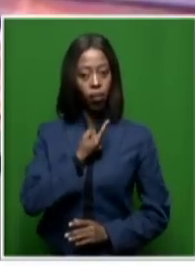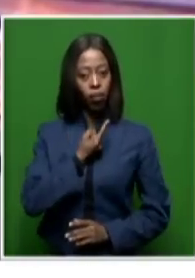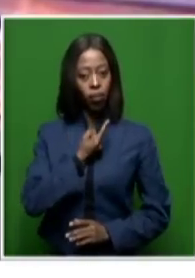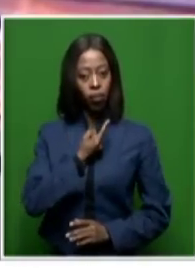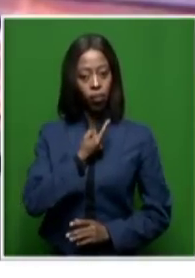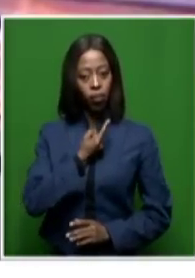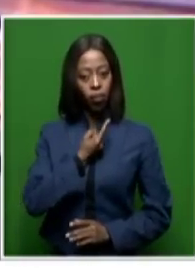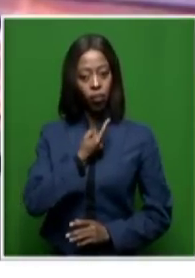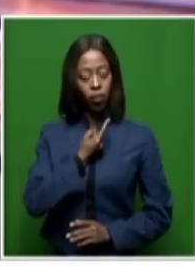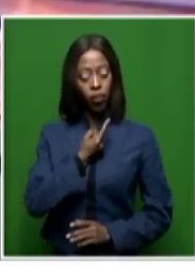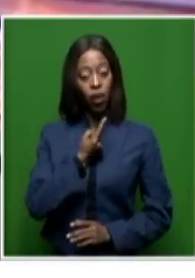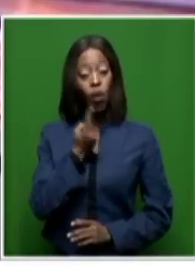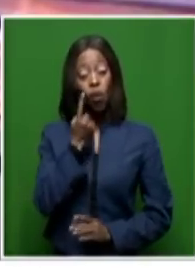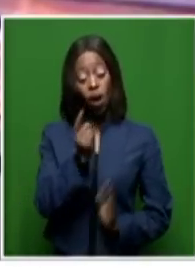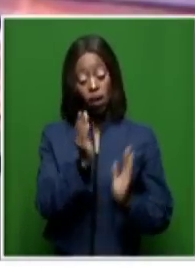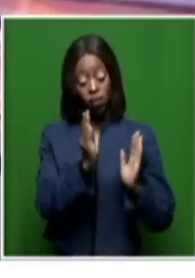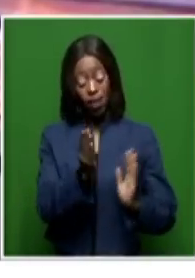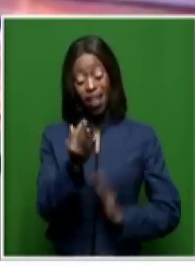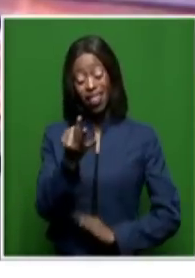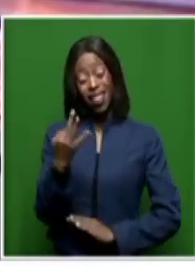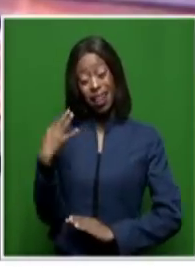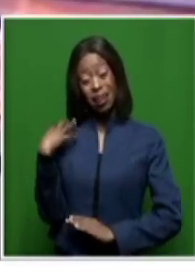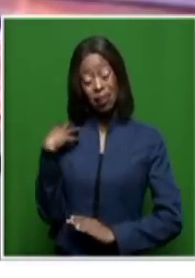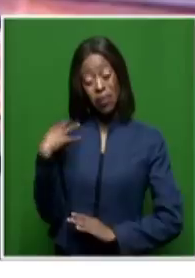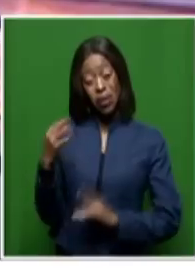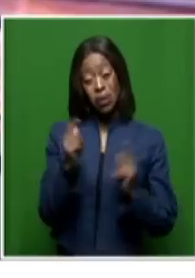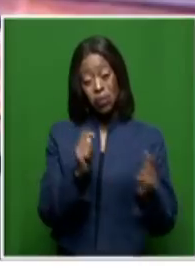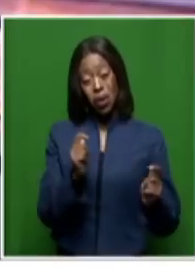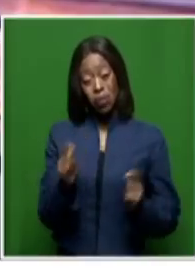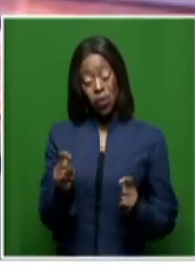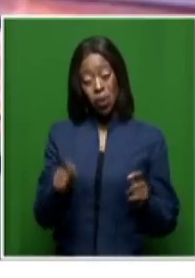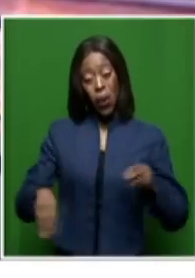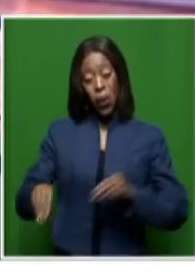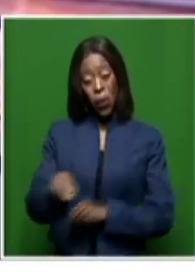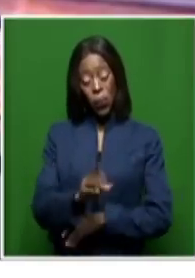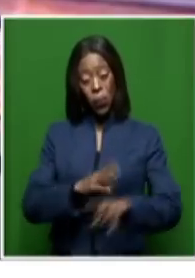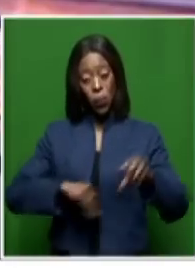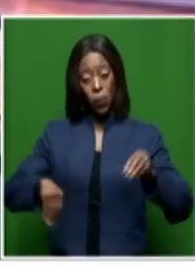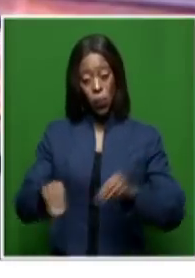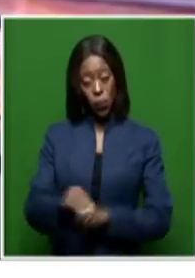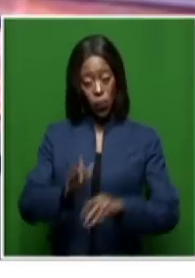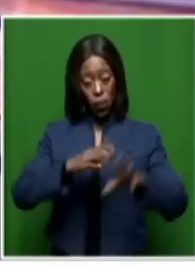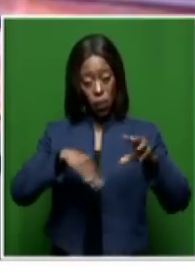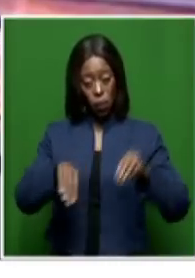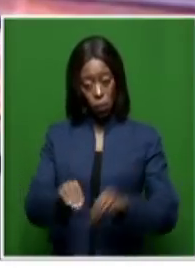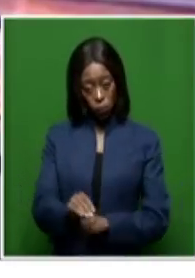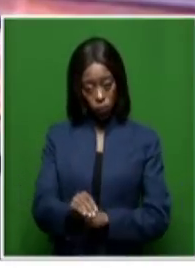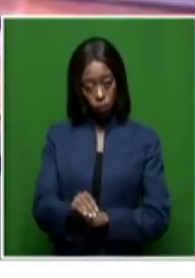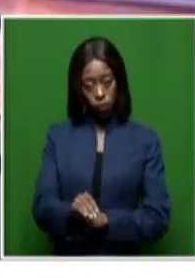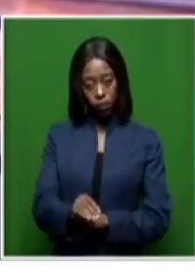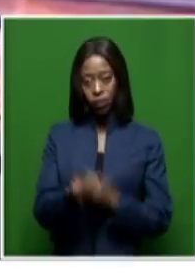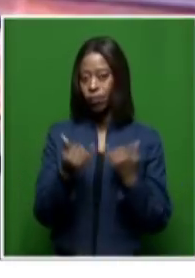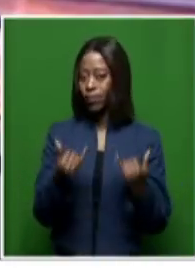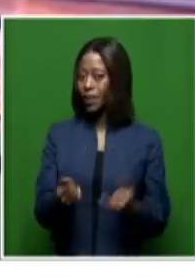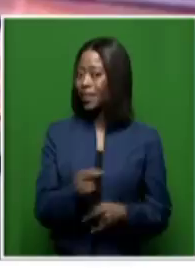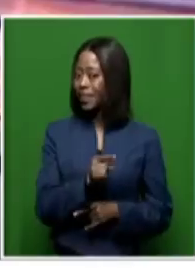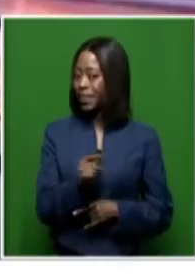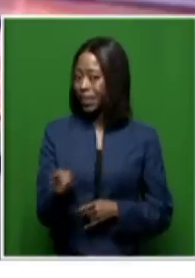term, you had about 3 ministers of transport in a portfolio. This was the portfolio that I think was,